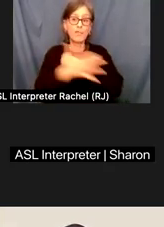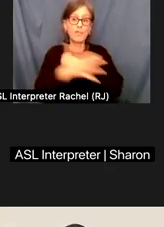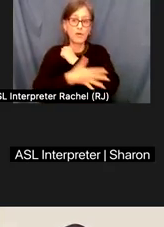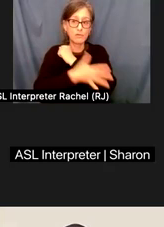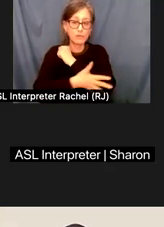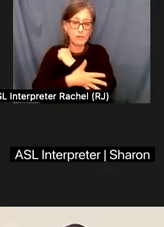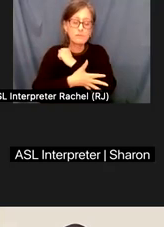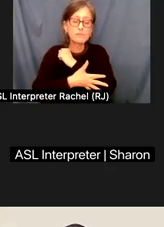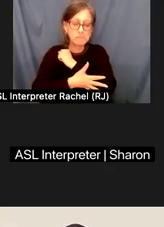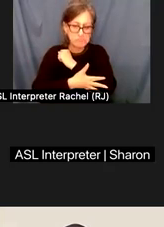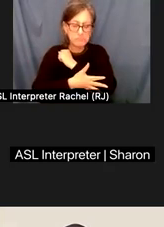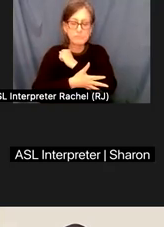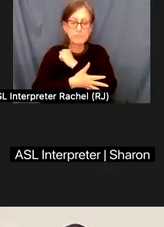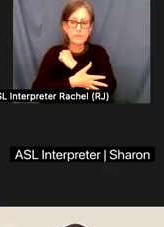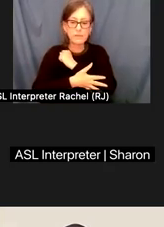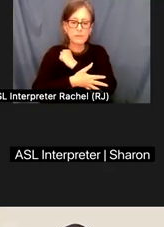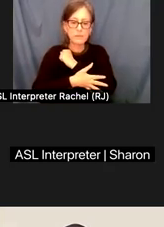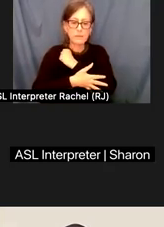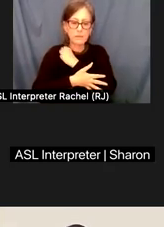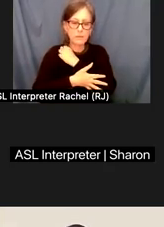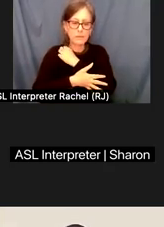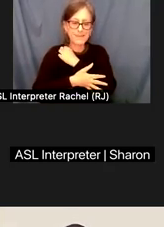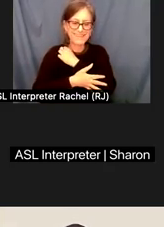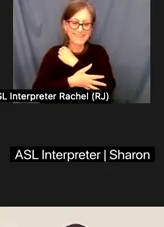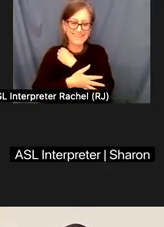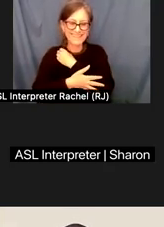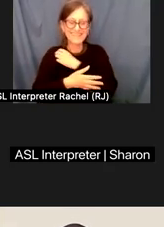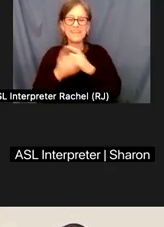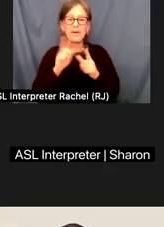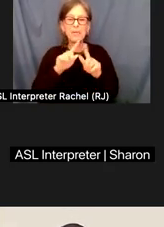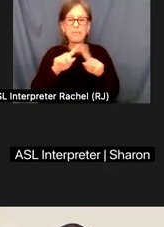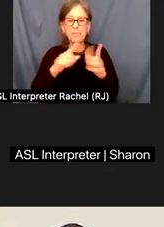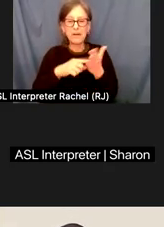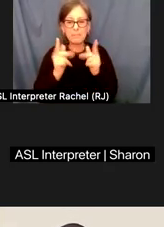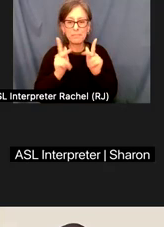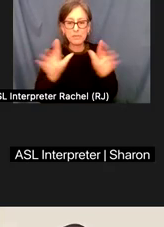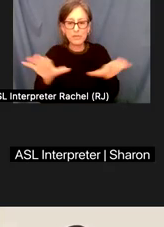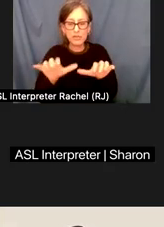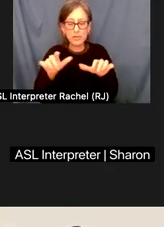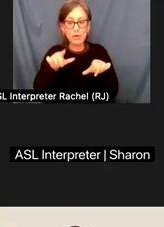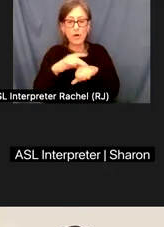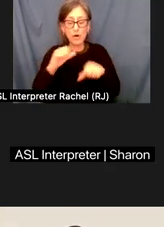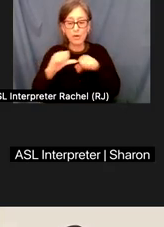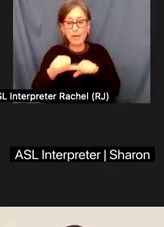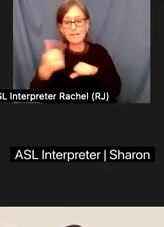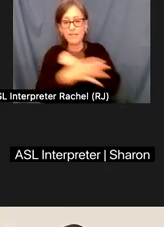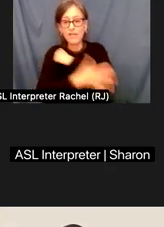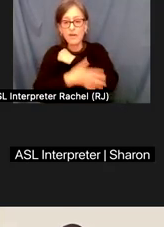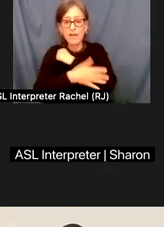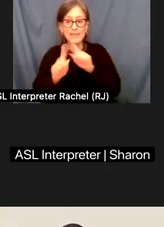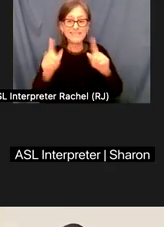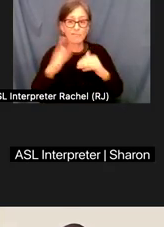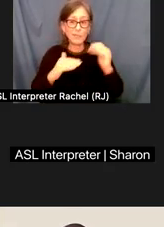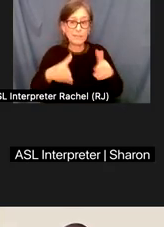countries where the kind of the actions that people do during earthquakes are different because maybe they have different